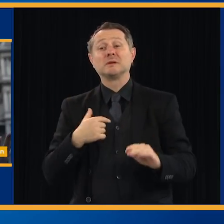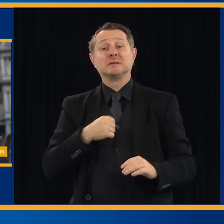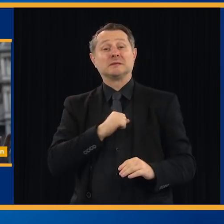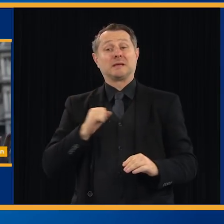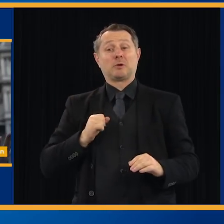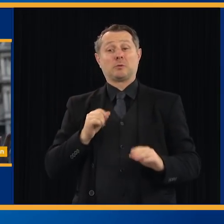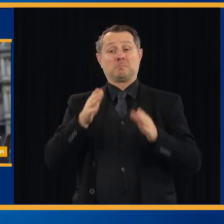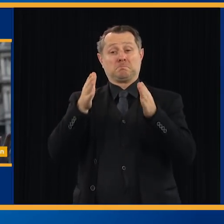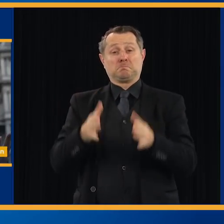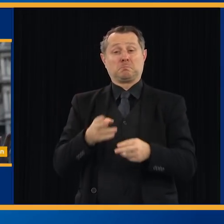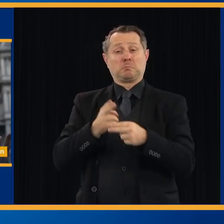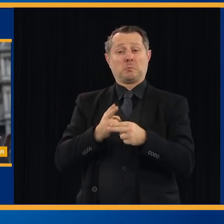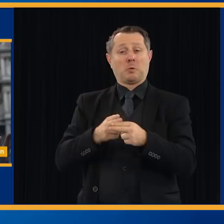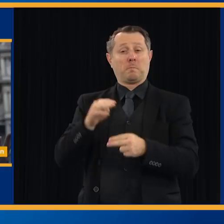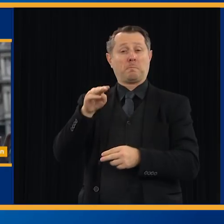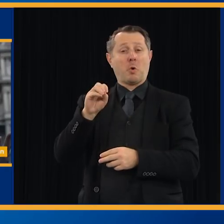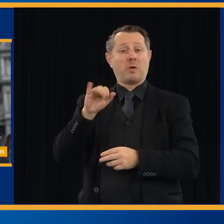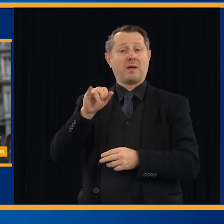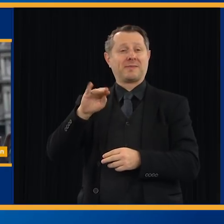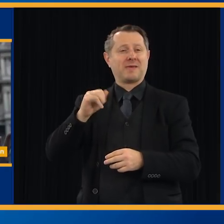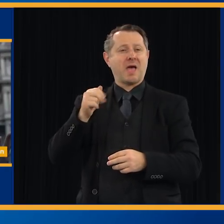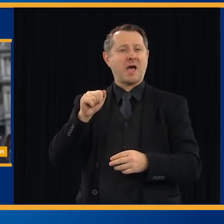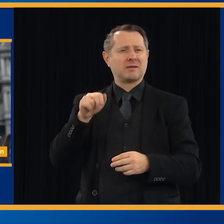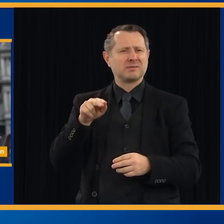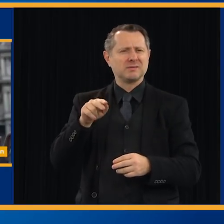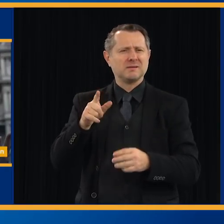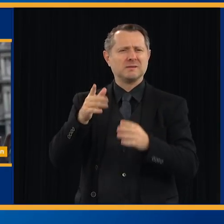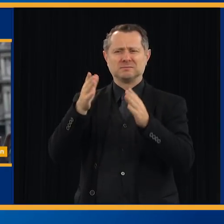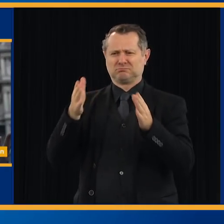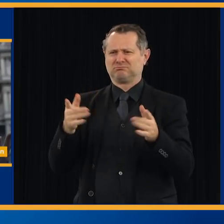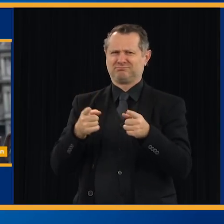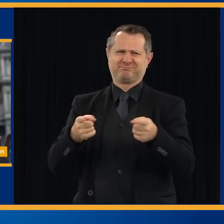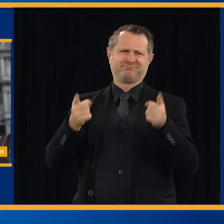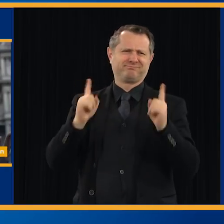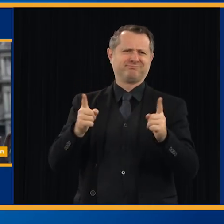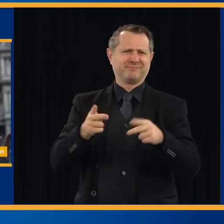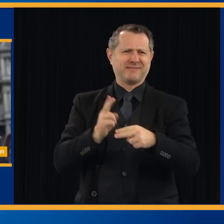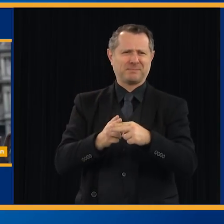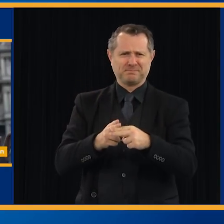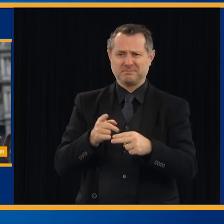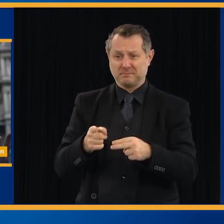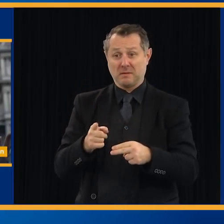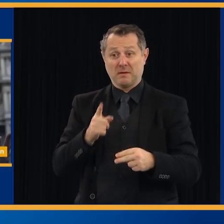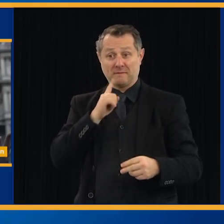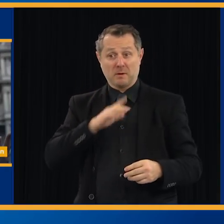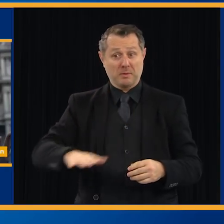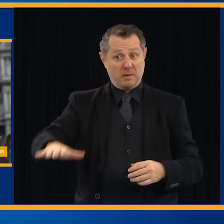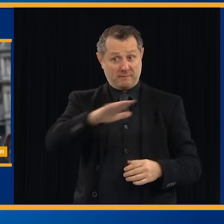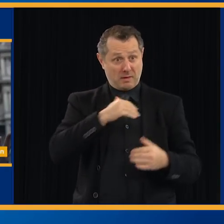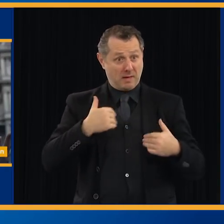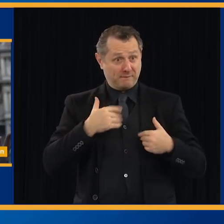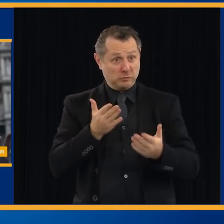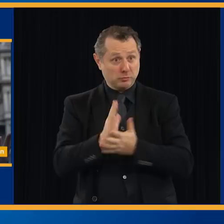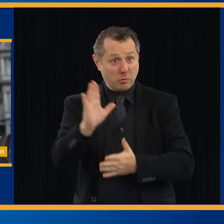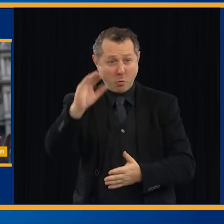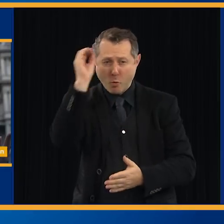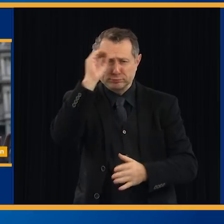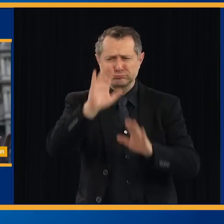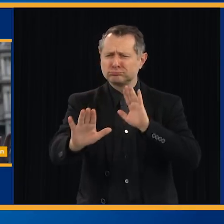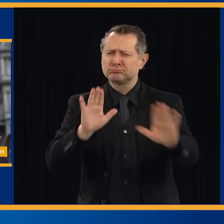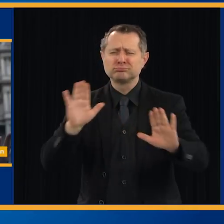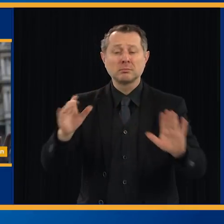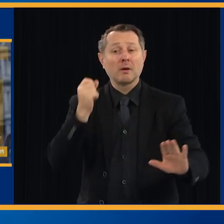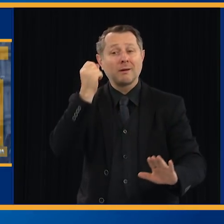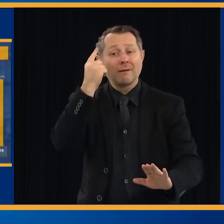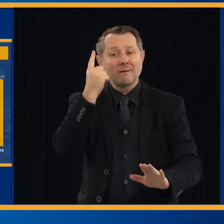was a great senator from the state of New York, liked to say, everyone is entitled to their own opinion, but not his own facts. So